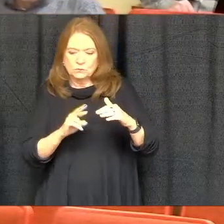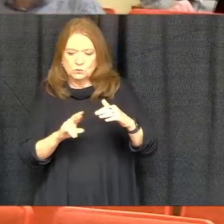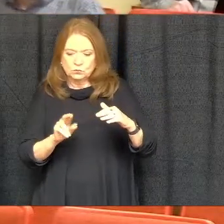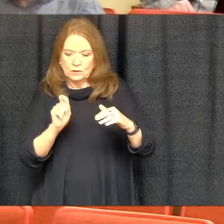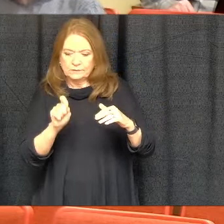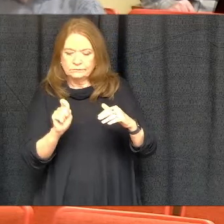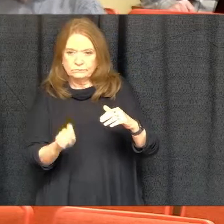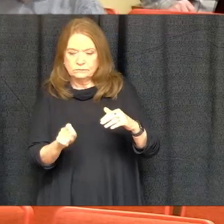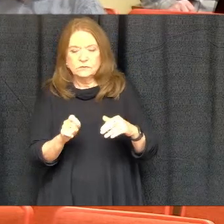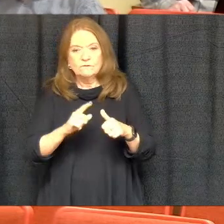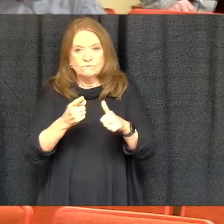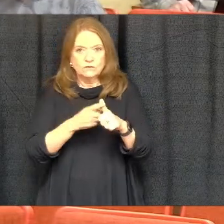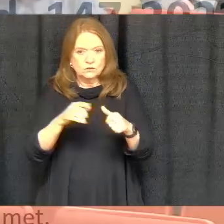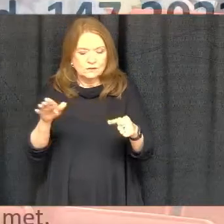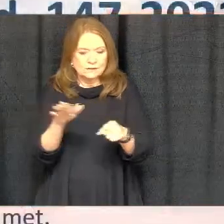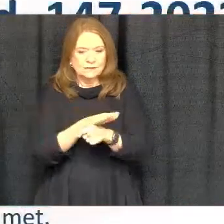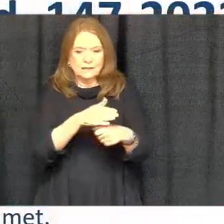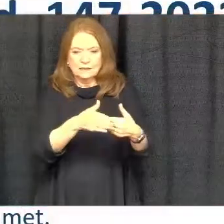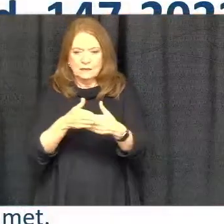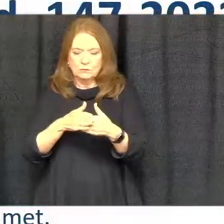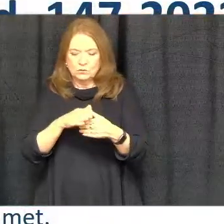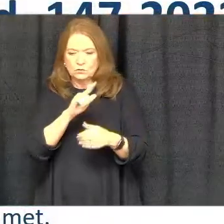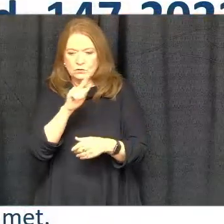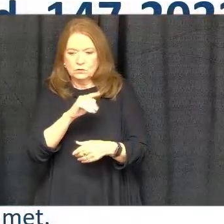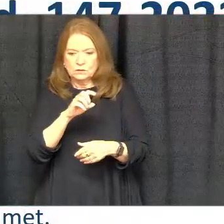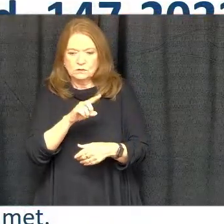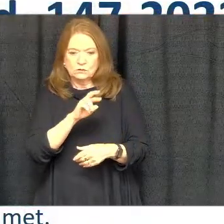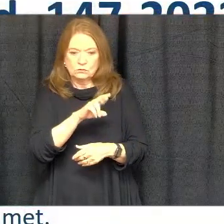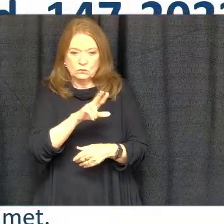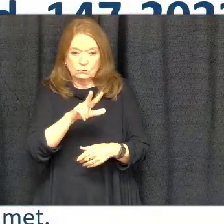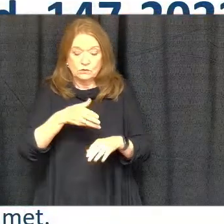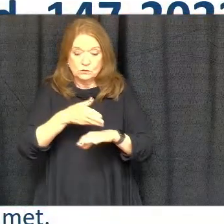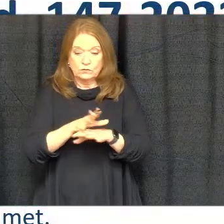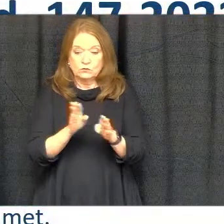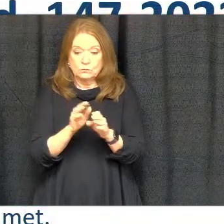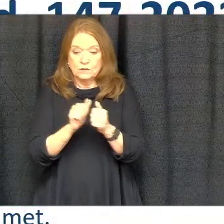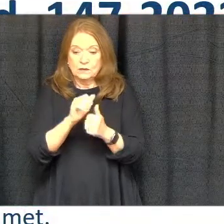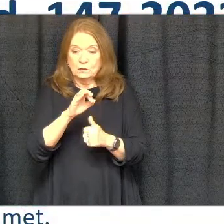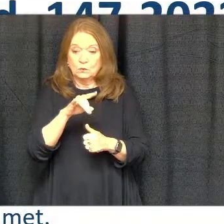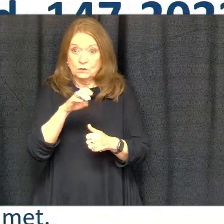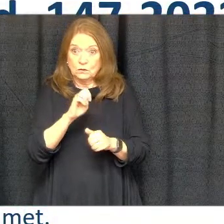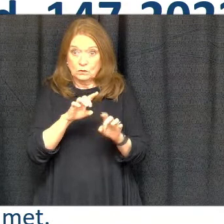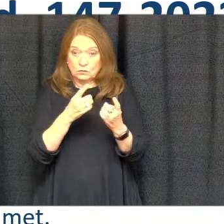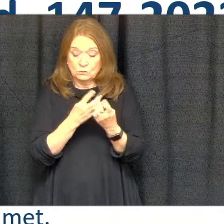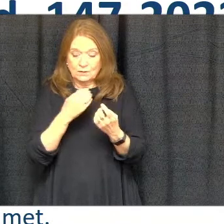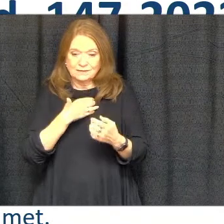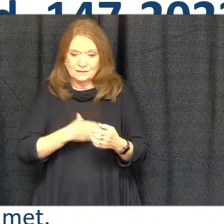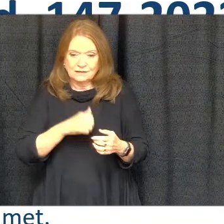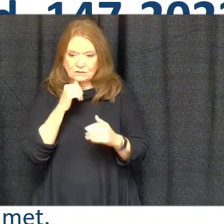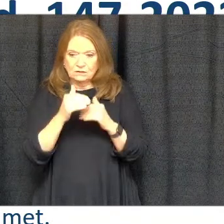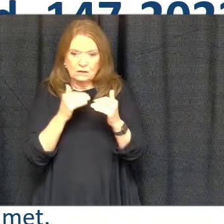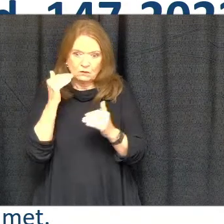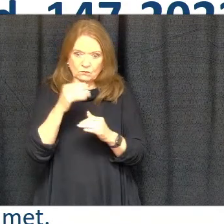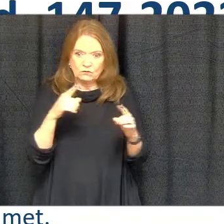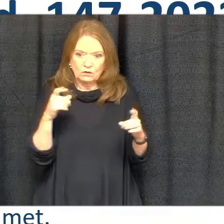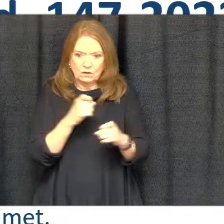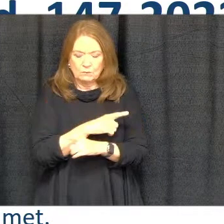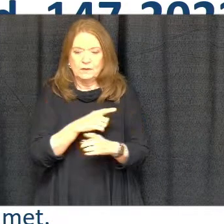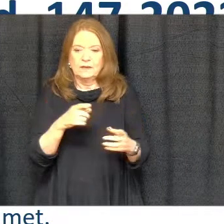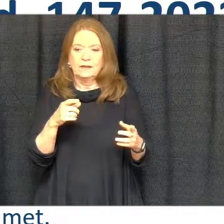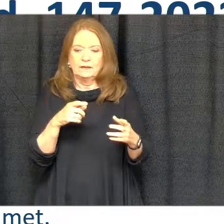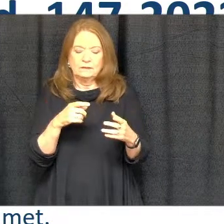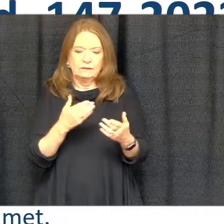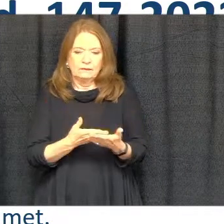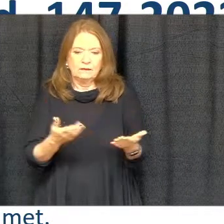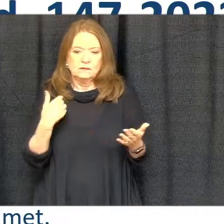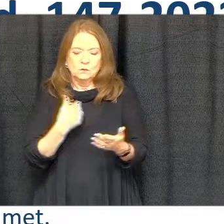first thing is this entire neighborhood is zoned R3. So after meeting with the code department and the desire to not overcomplicate things,